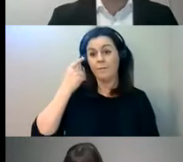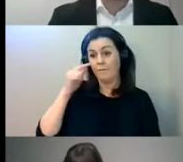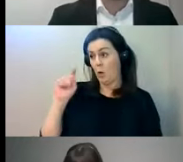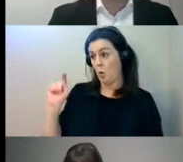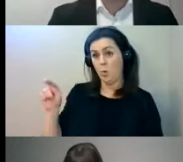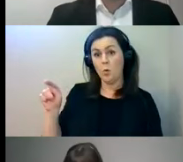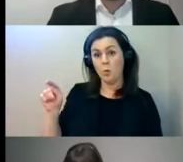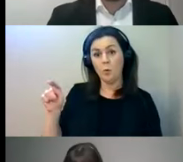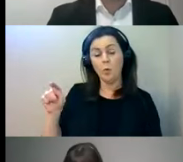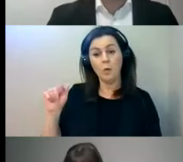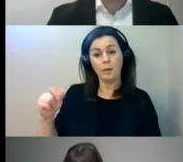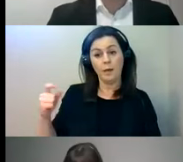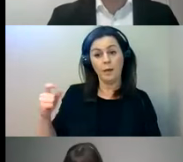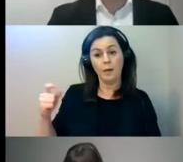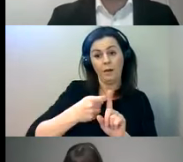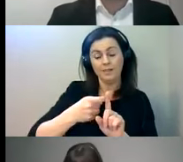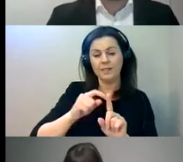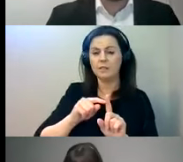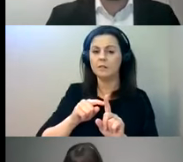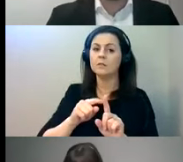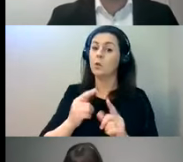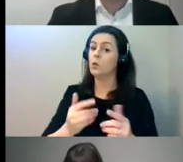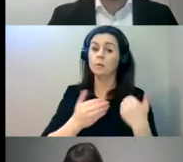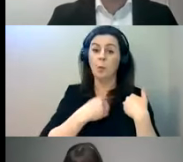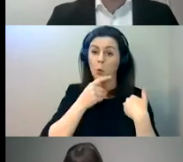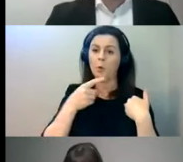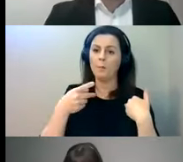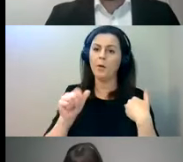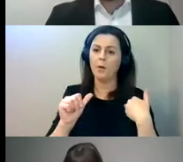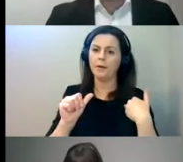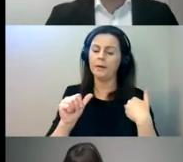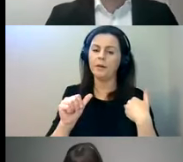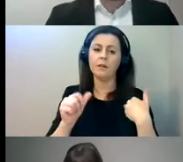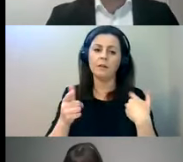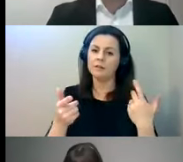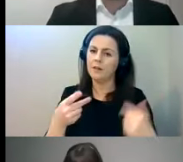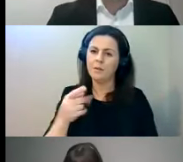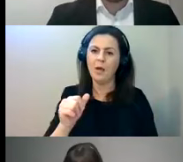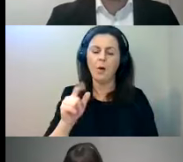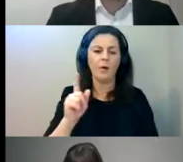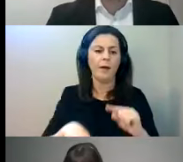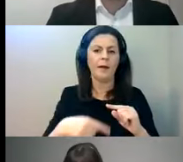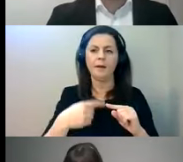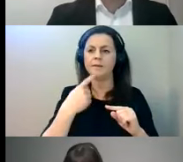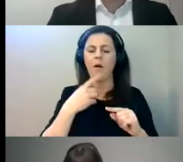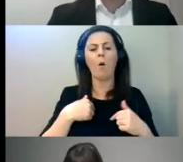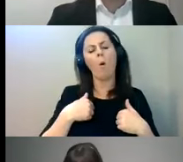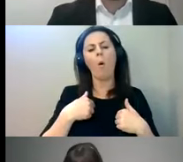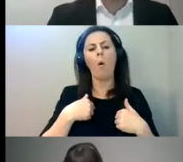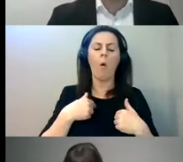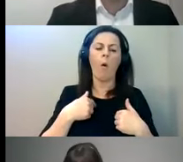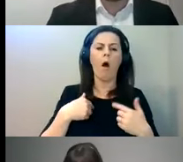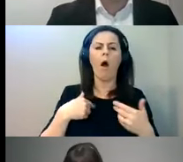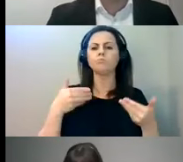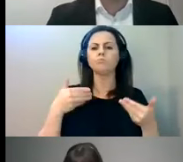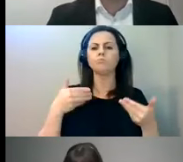attorney's shoulders. And it's no excuse for the attorney to say that they made decisions because